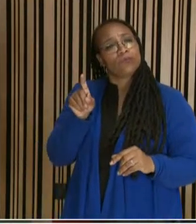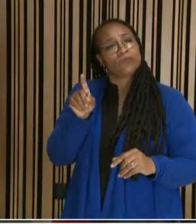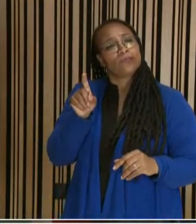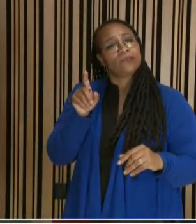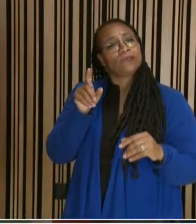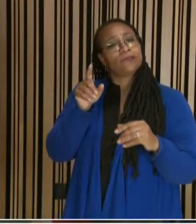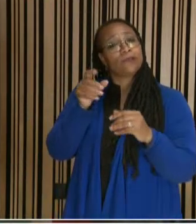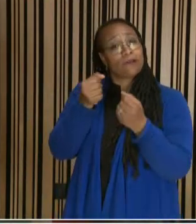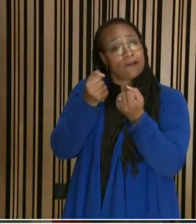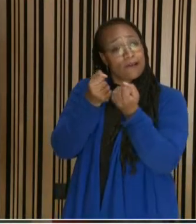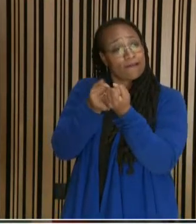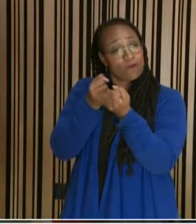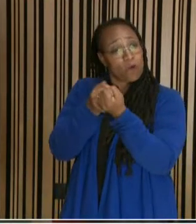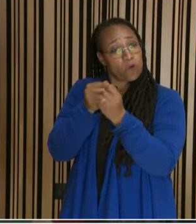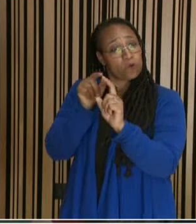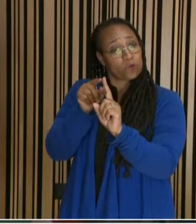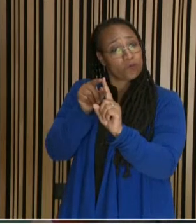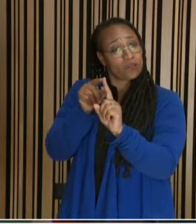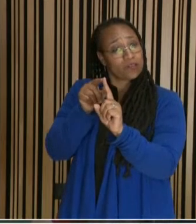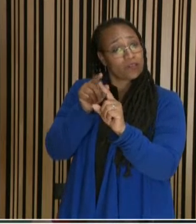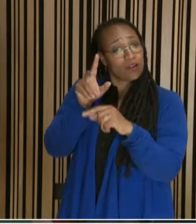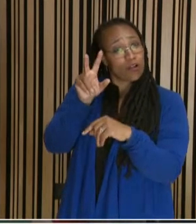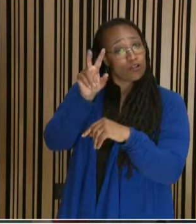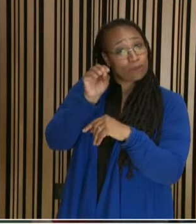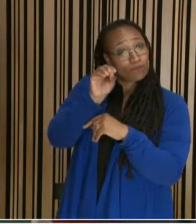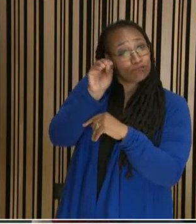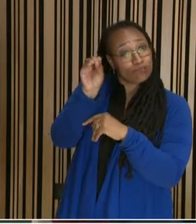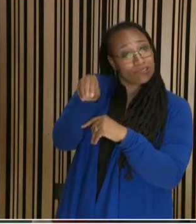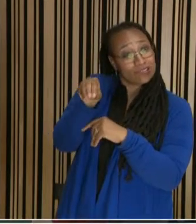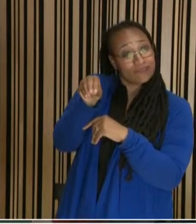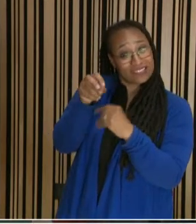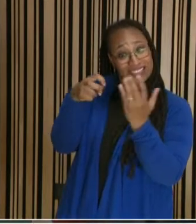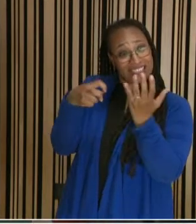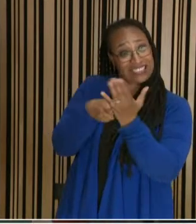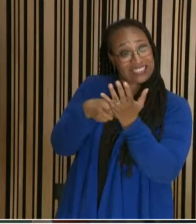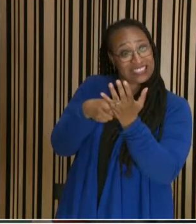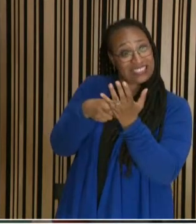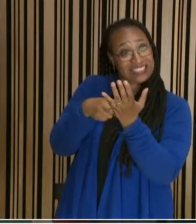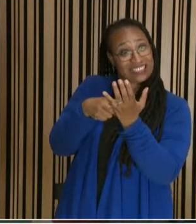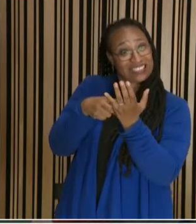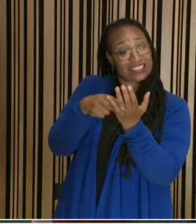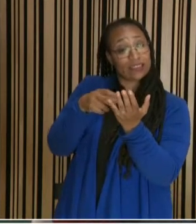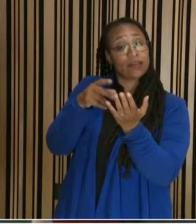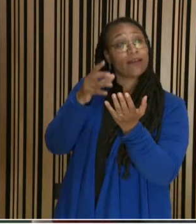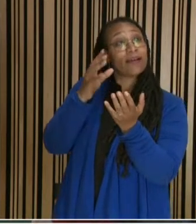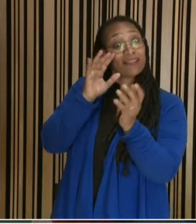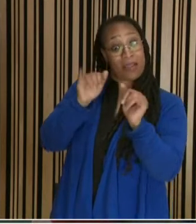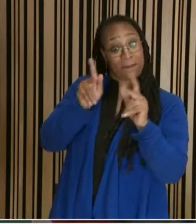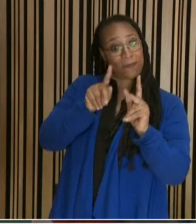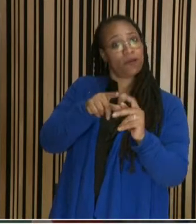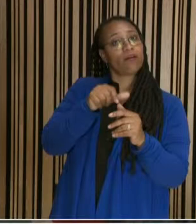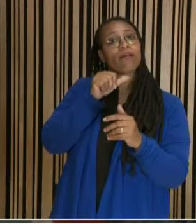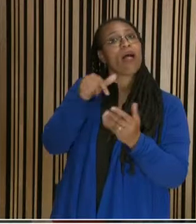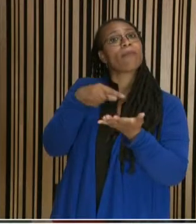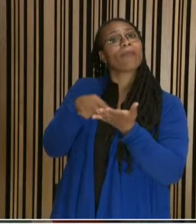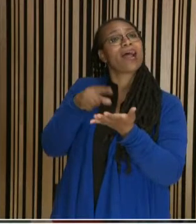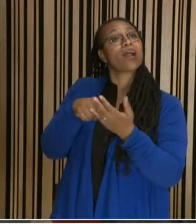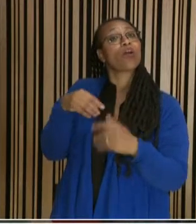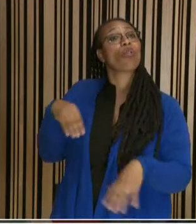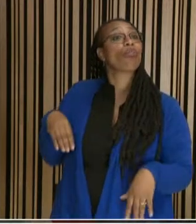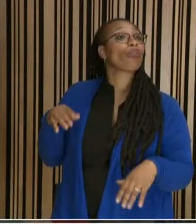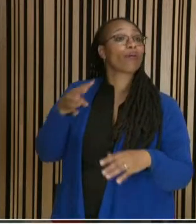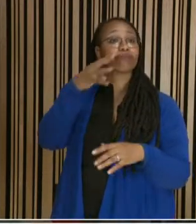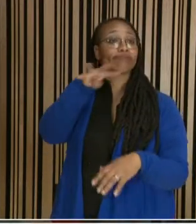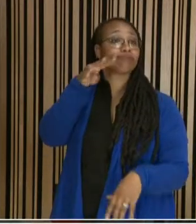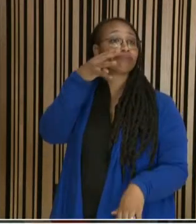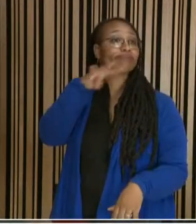70% or 30% go unpaid of these tickets. But, you know, what we're seeing most recently is we see somebody who had $12,000, more